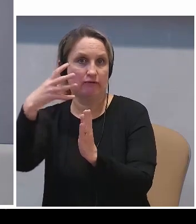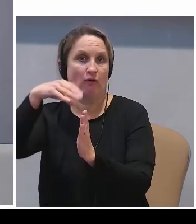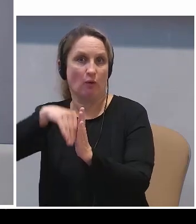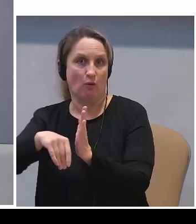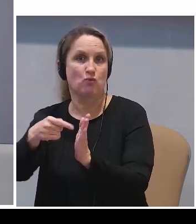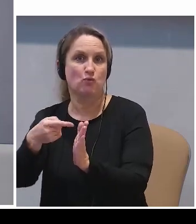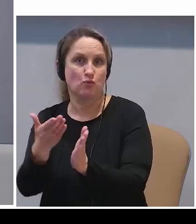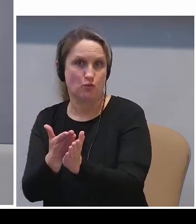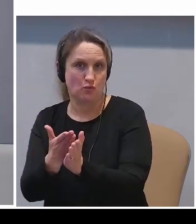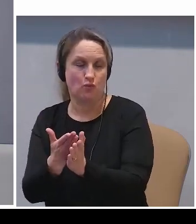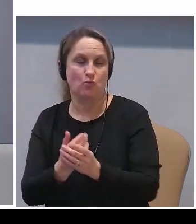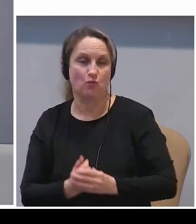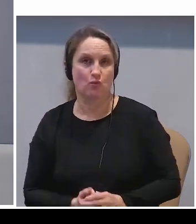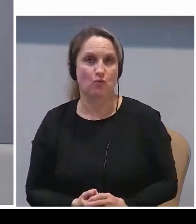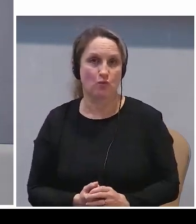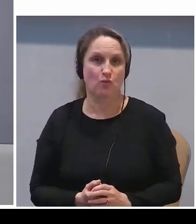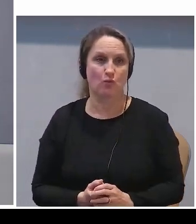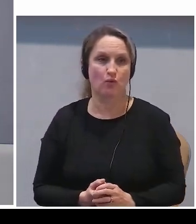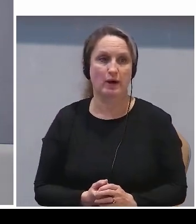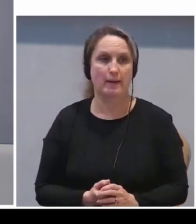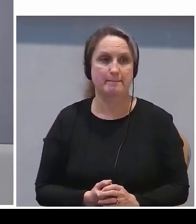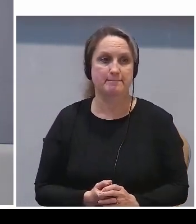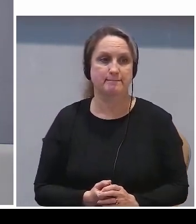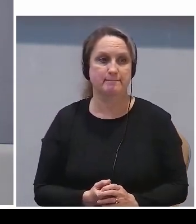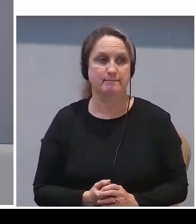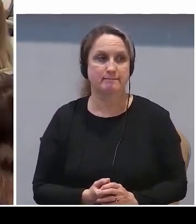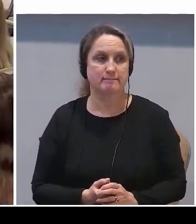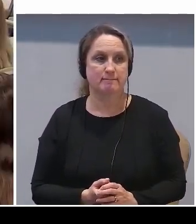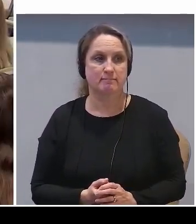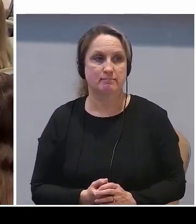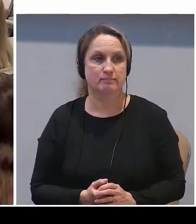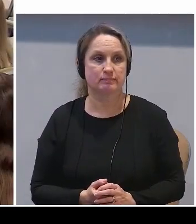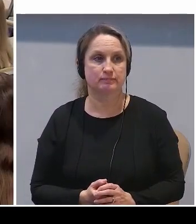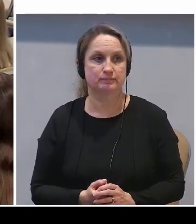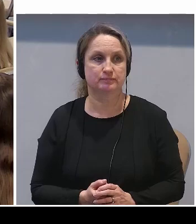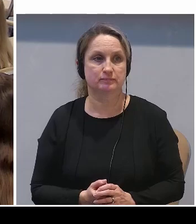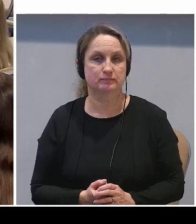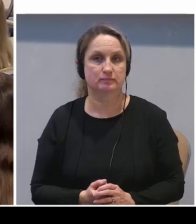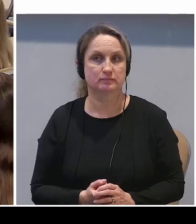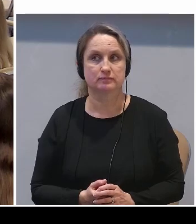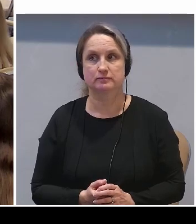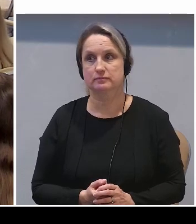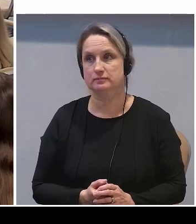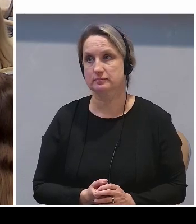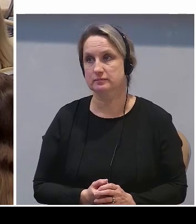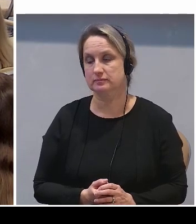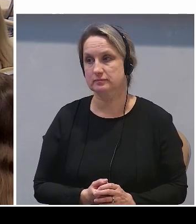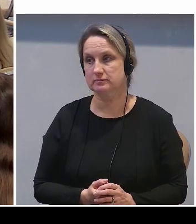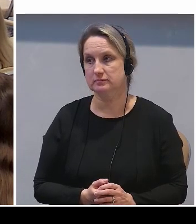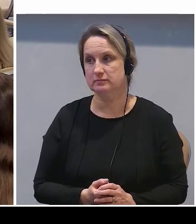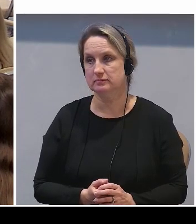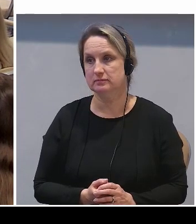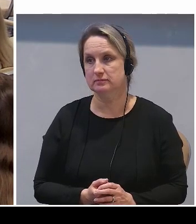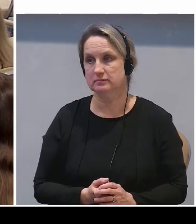to include a child in a clinical trial. What has to be included in the informed consent to